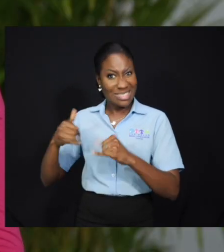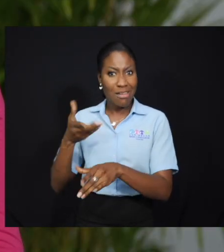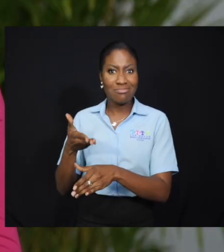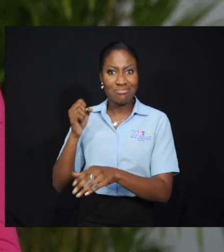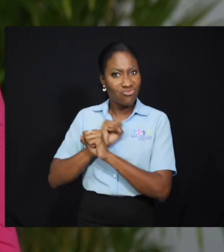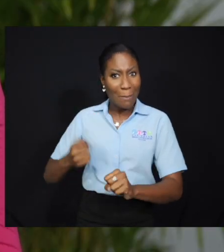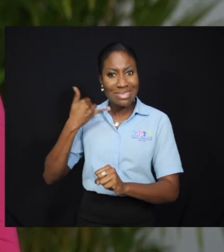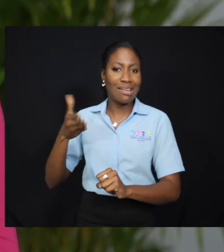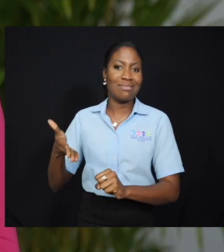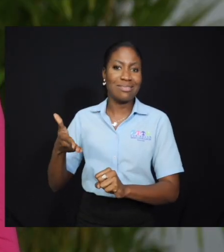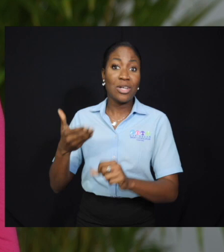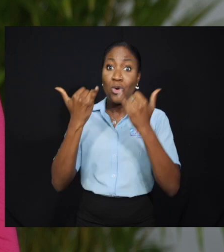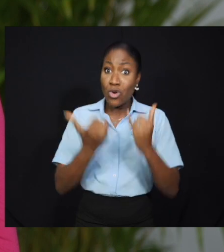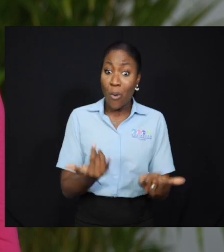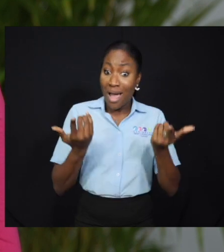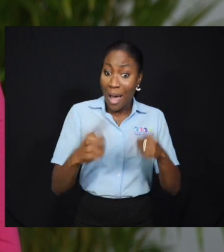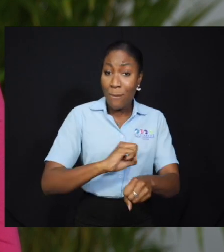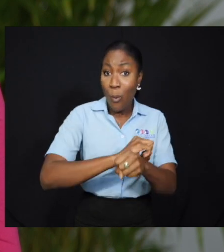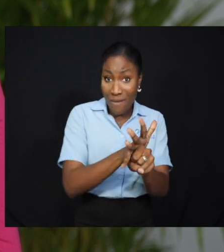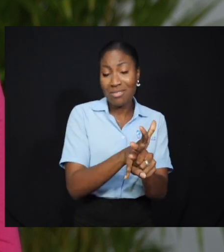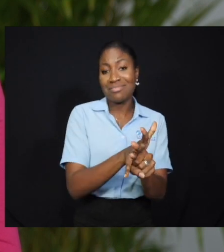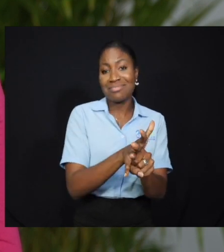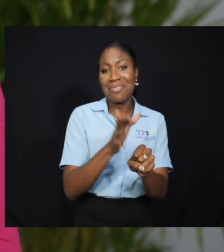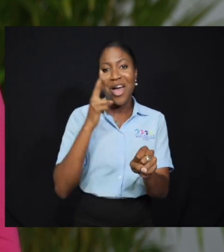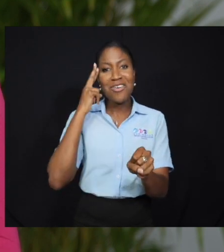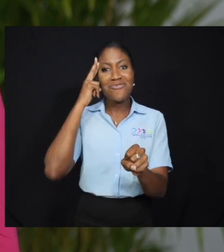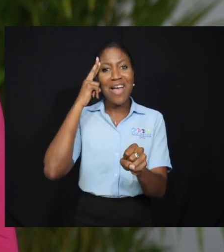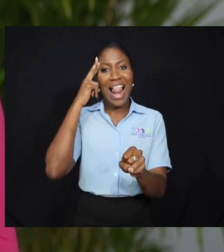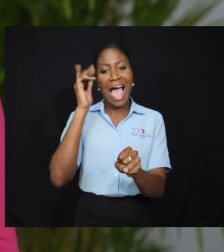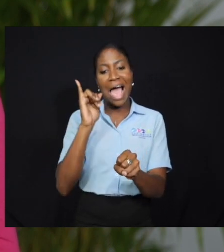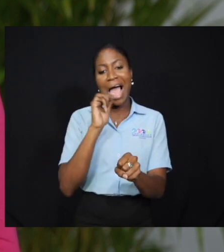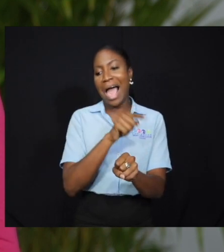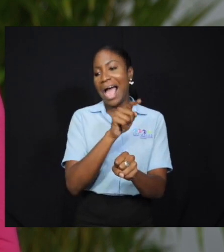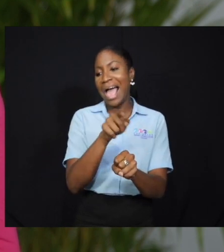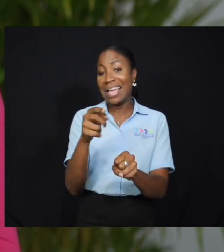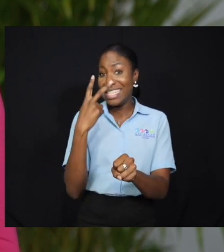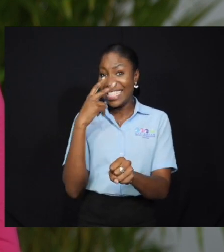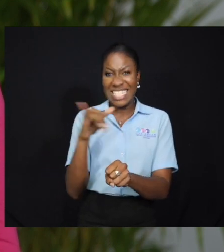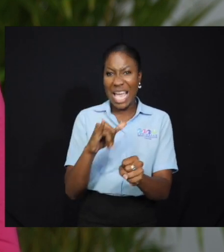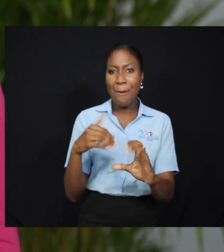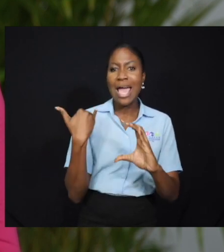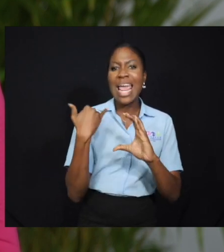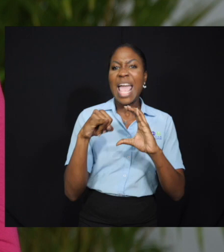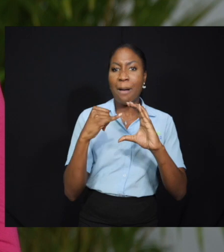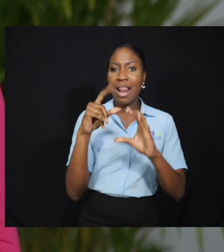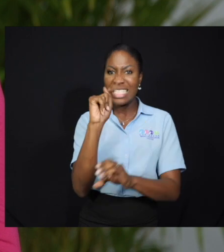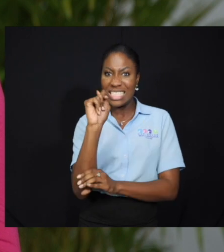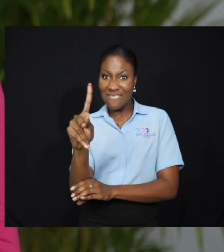So with COVID now, you realize, even looking at cable network, how many